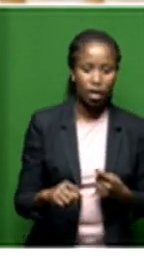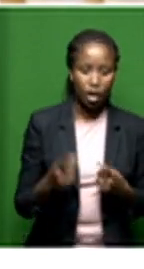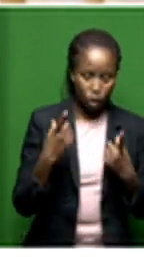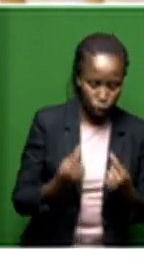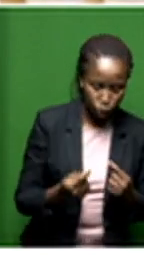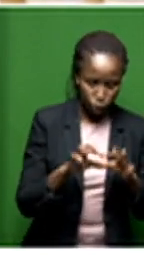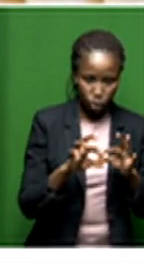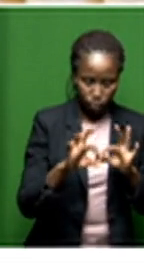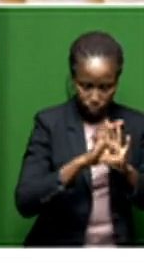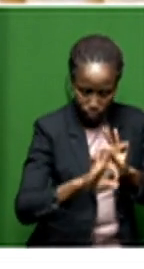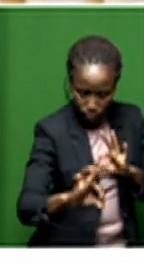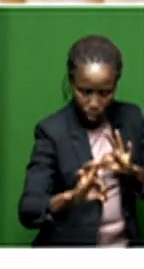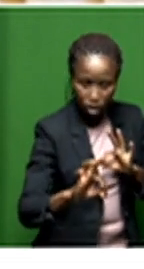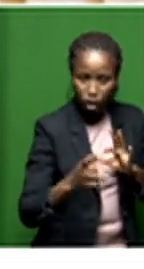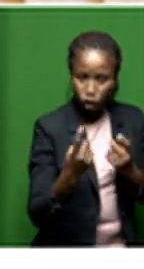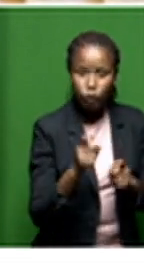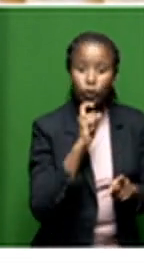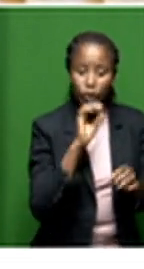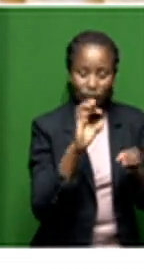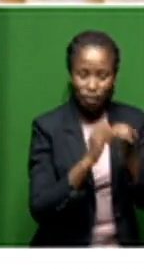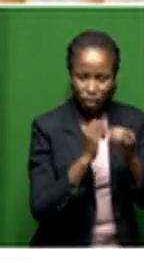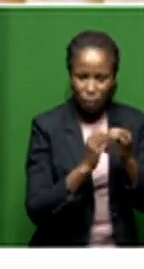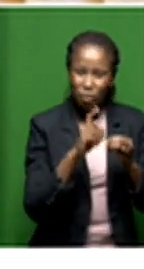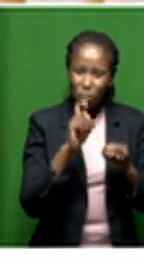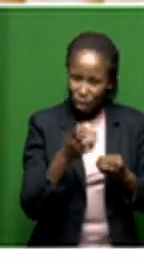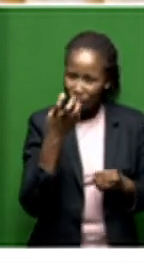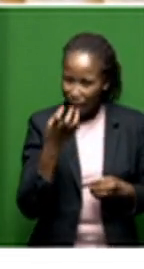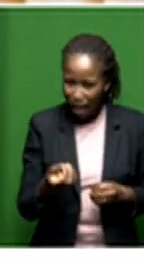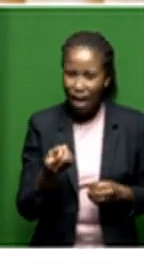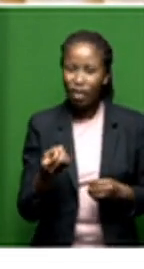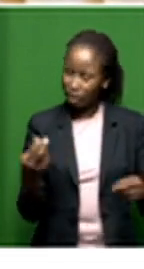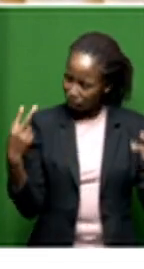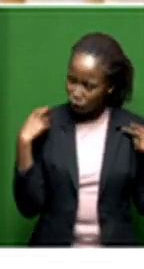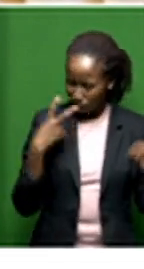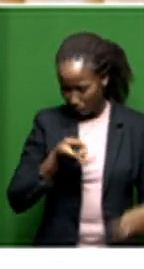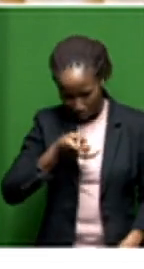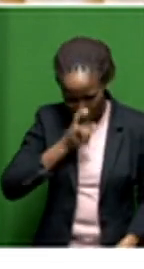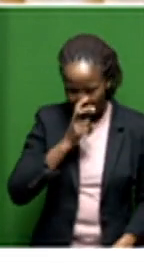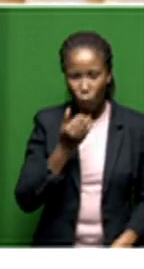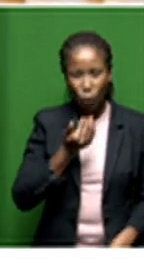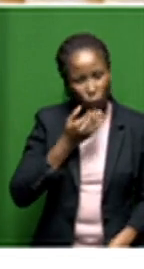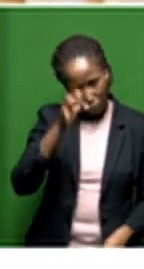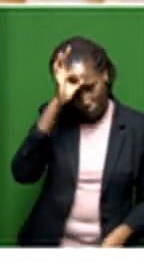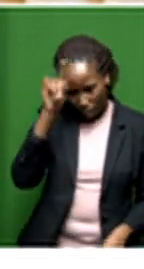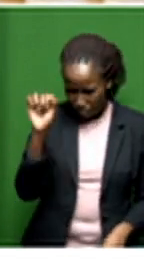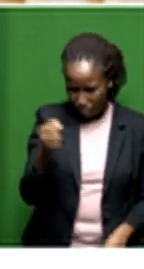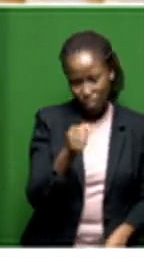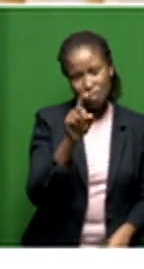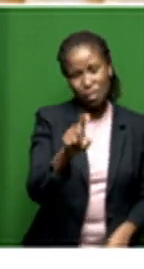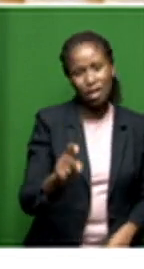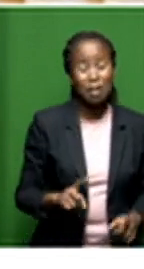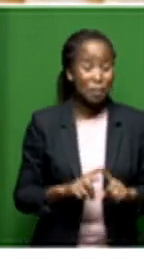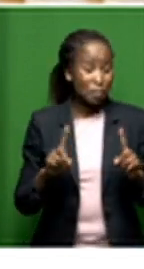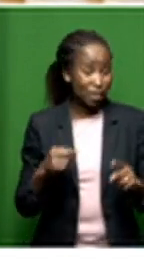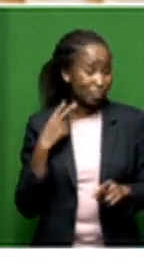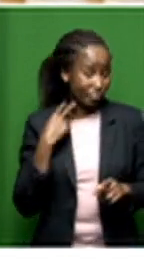unconnect the illegal connections, they've got to go under heavy security guard, in this case being SABC. So we're trying desperately, but unfortunately